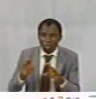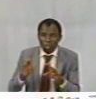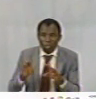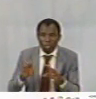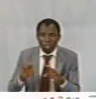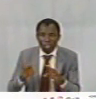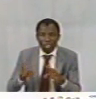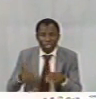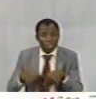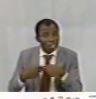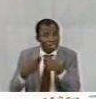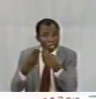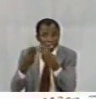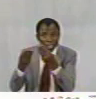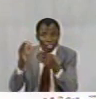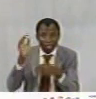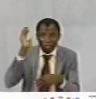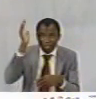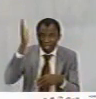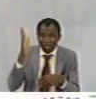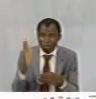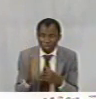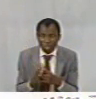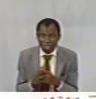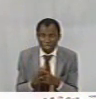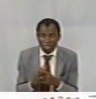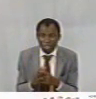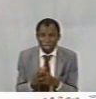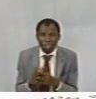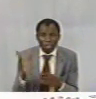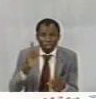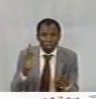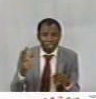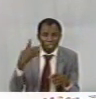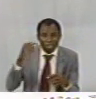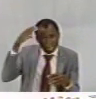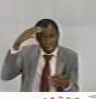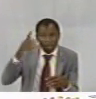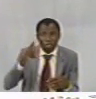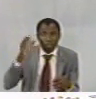wasn't there anymore, and the children weren't there, the young ones weren't there. So